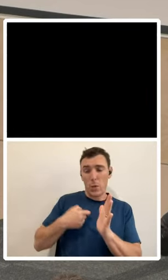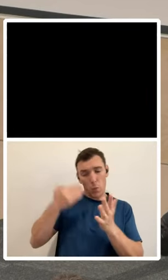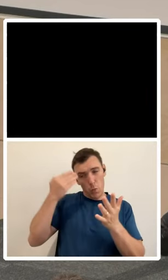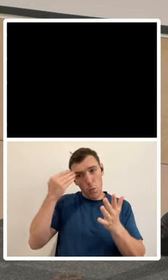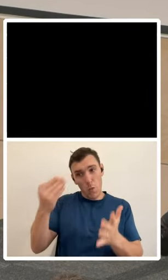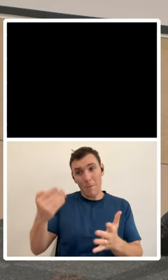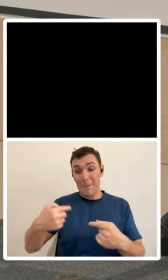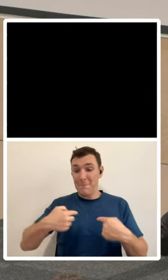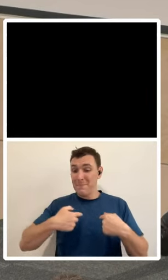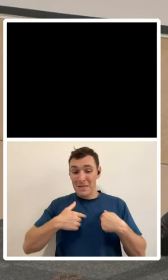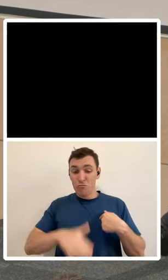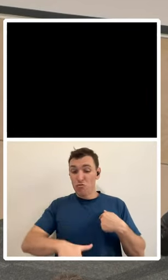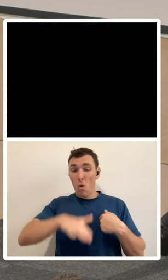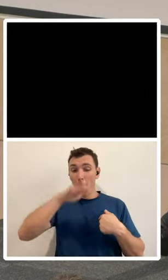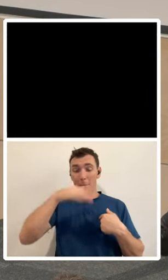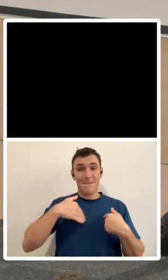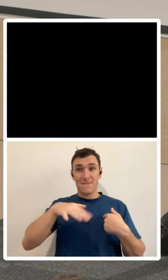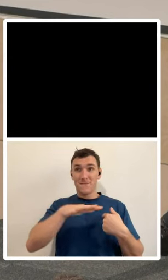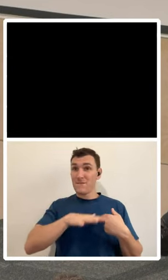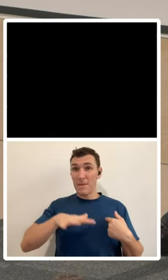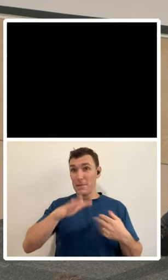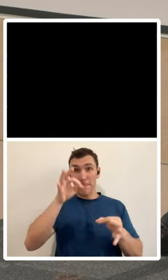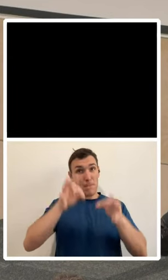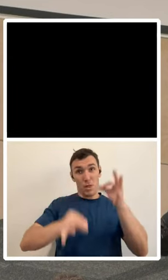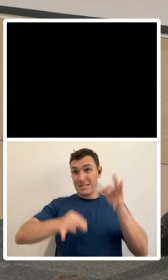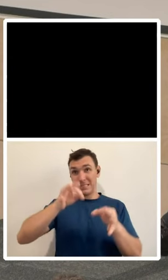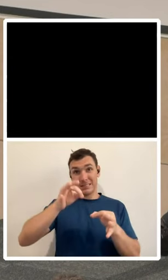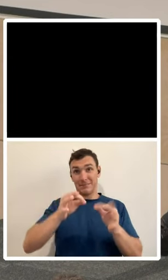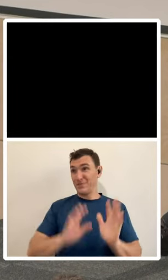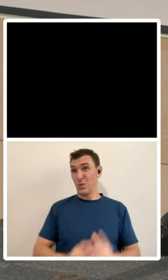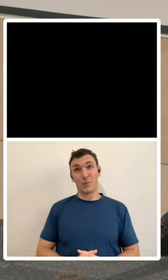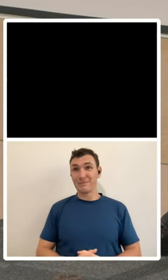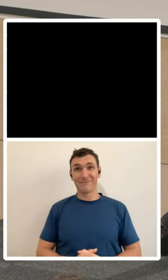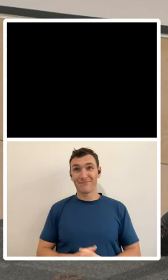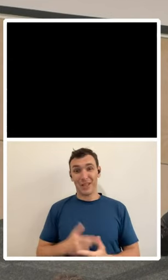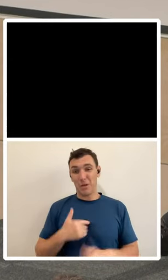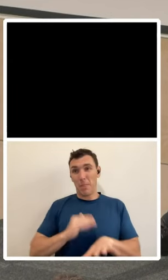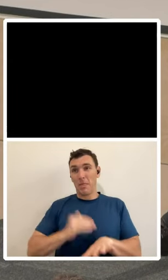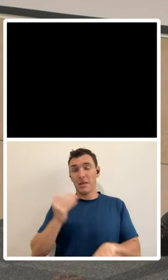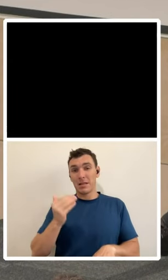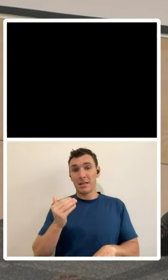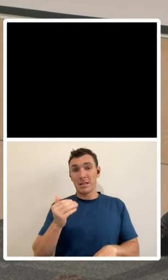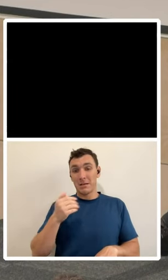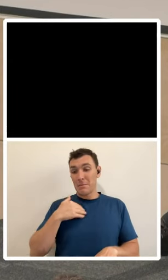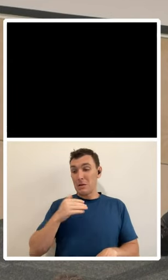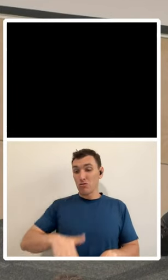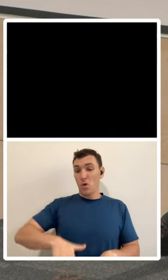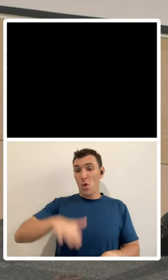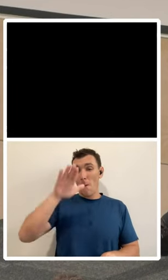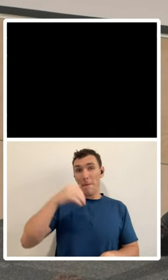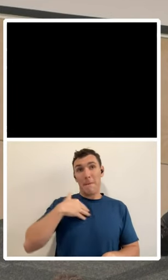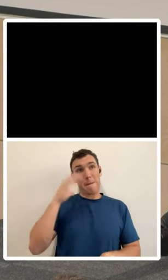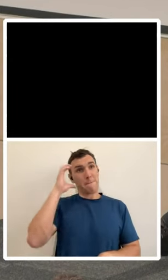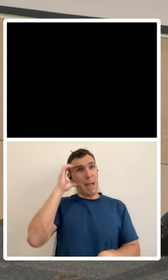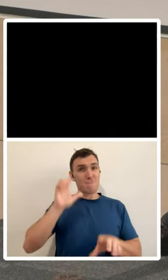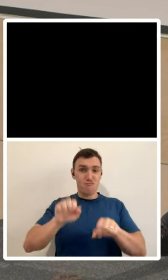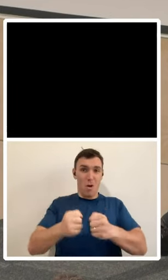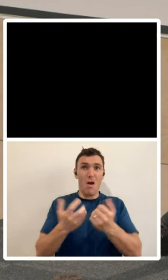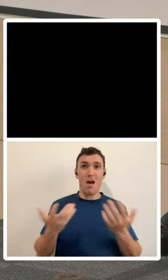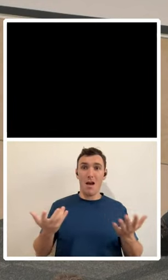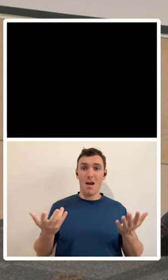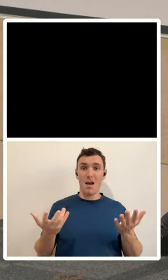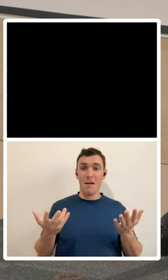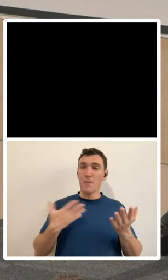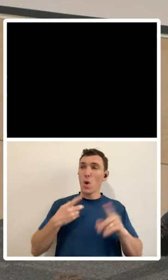from collapsing. I grew up on a broken fucking mattress. You know what I mean? And I went from very quickly from being very poor to very rich.